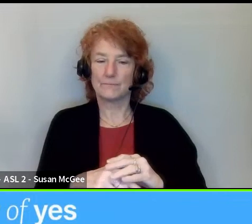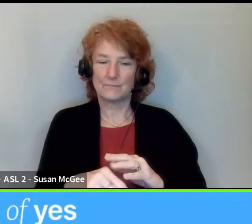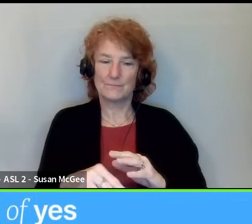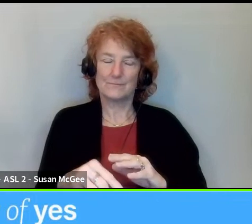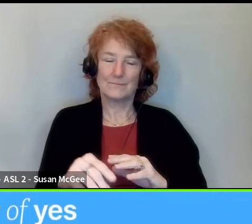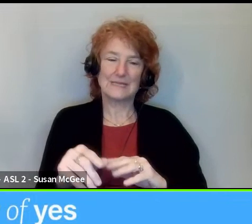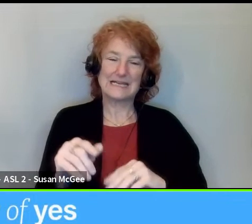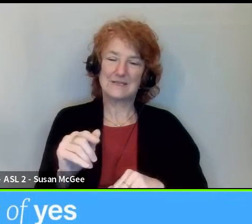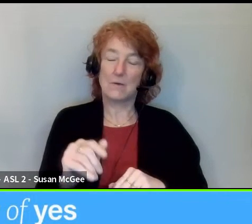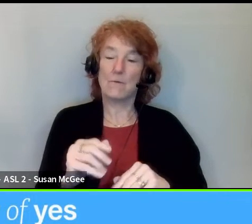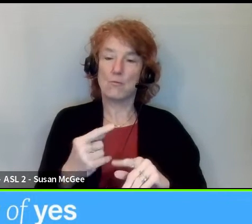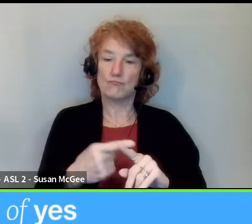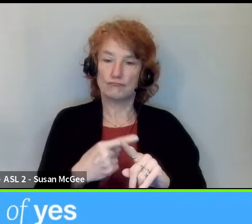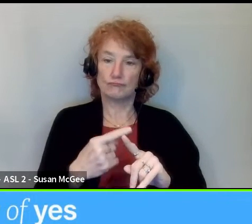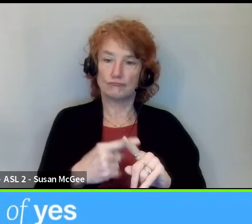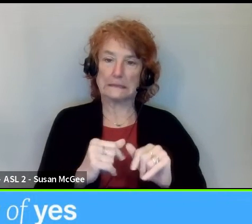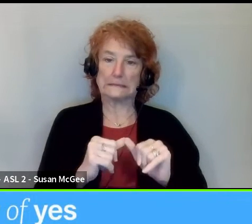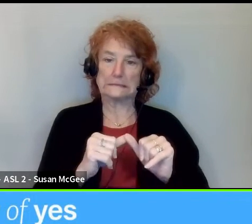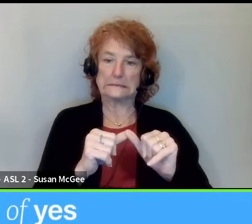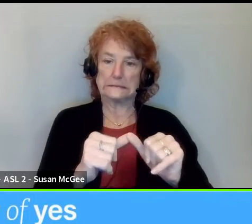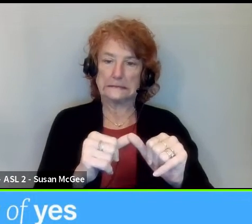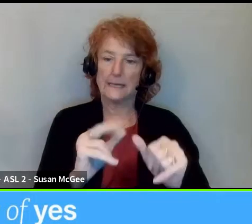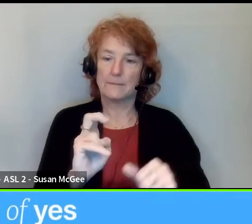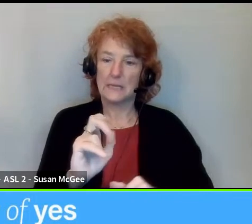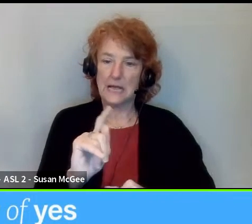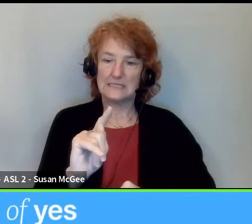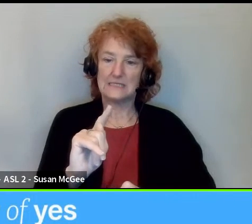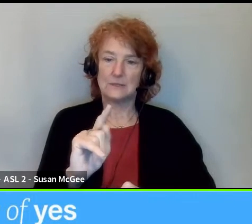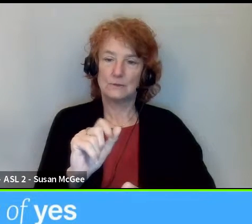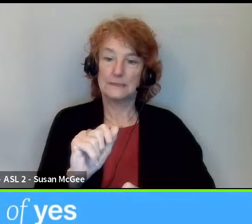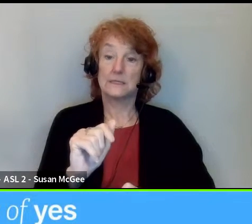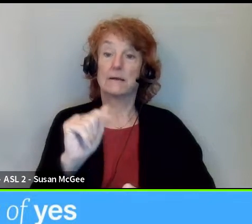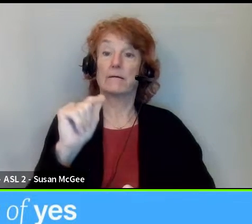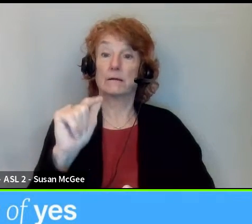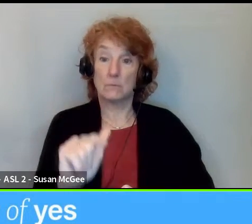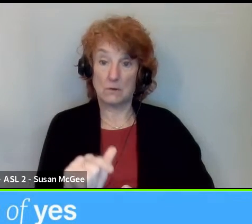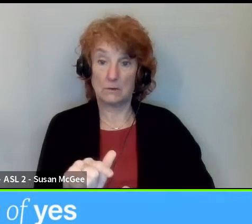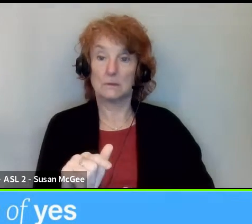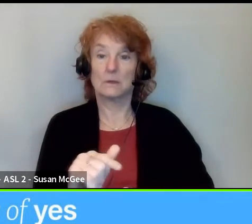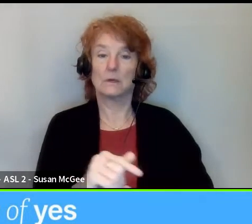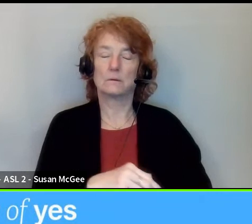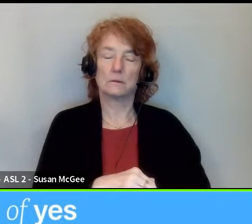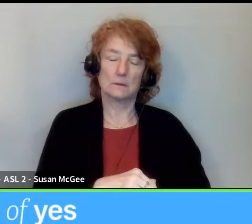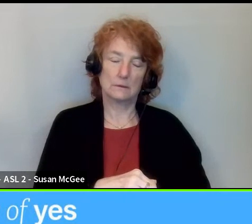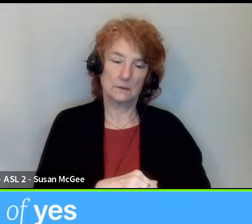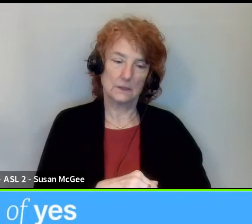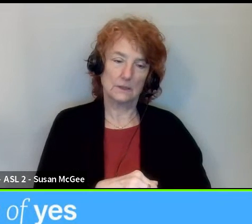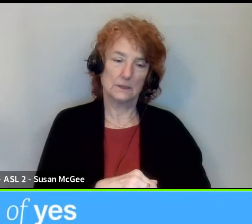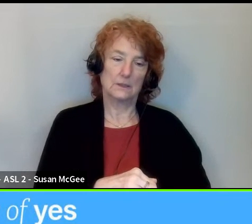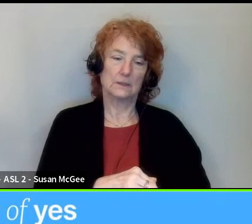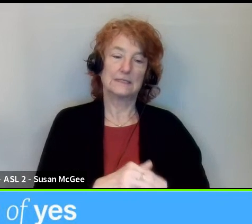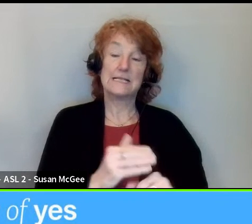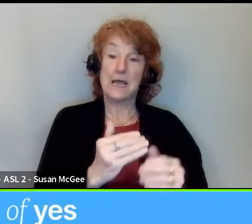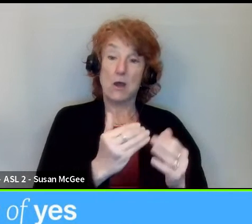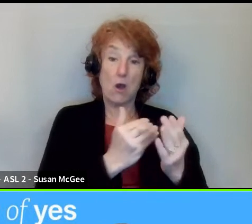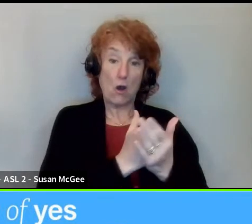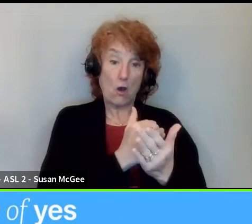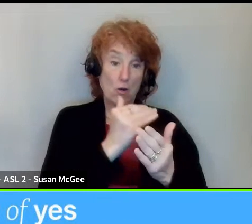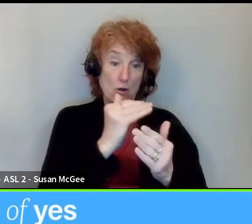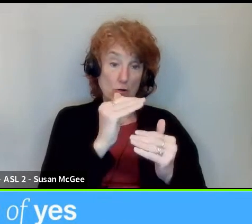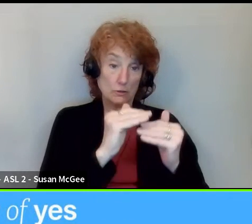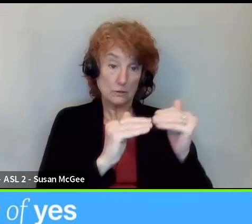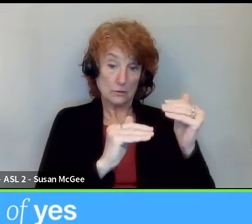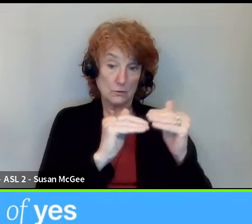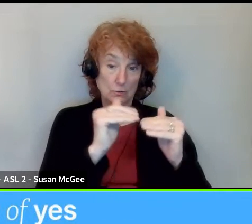rent stabilized units and other affordable units such as those. There are new buildings